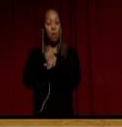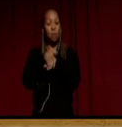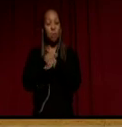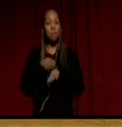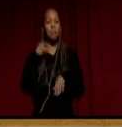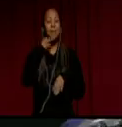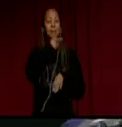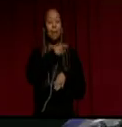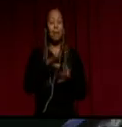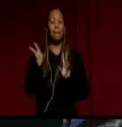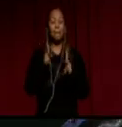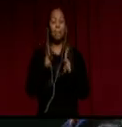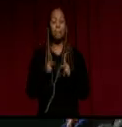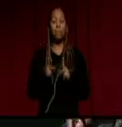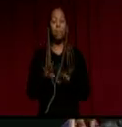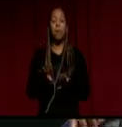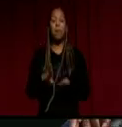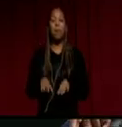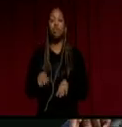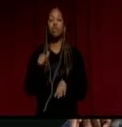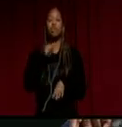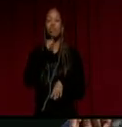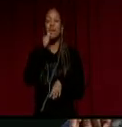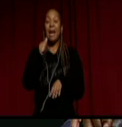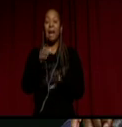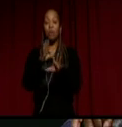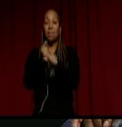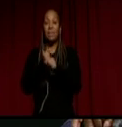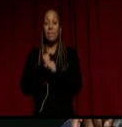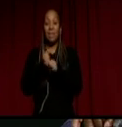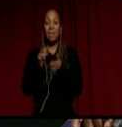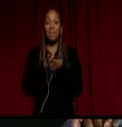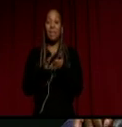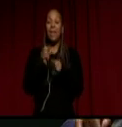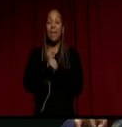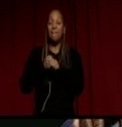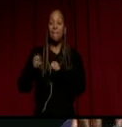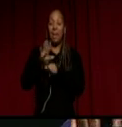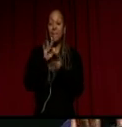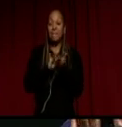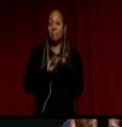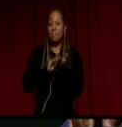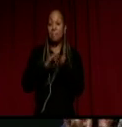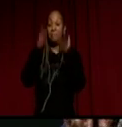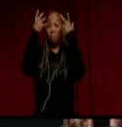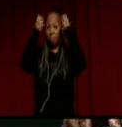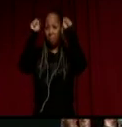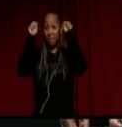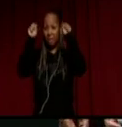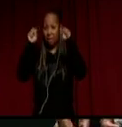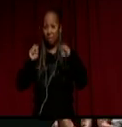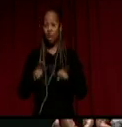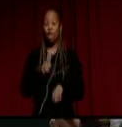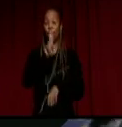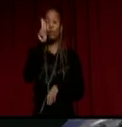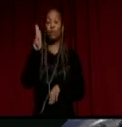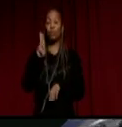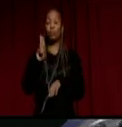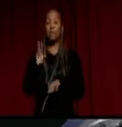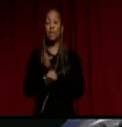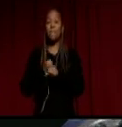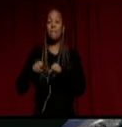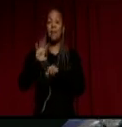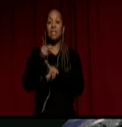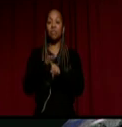lie. So people, please do not take medical advice from the President of the United States. Take the medical advice from the